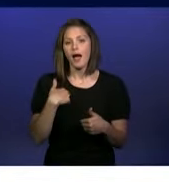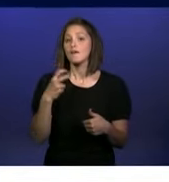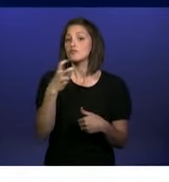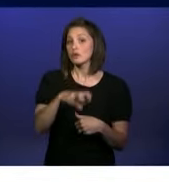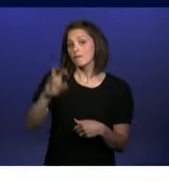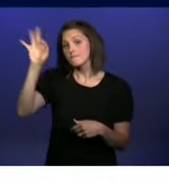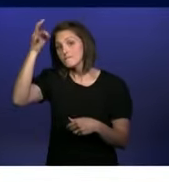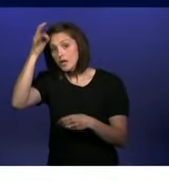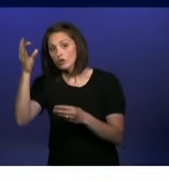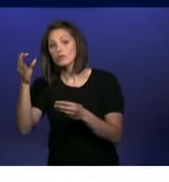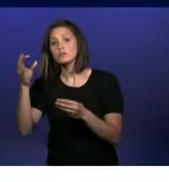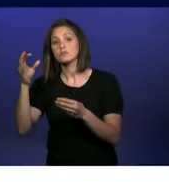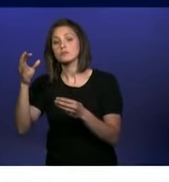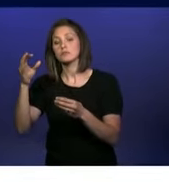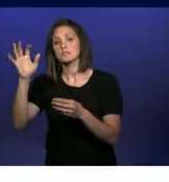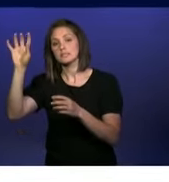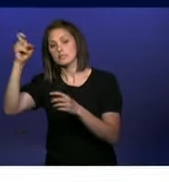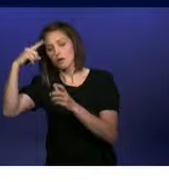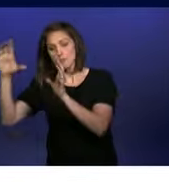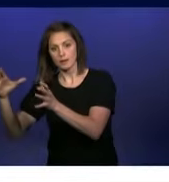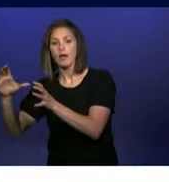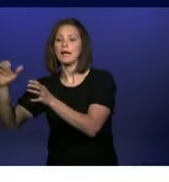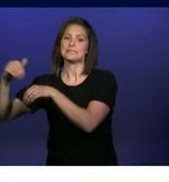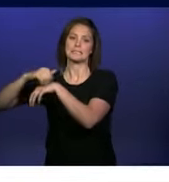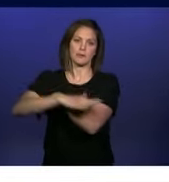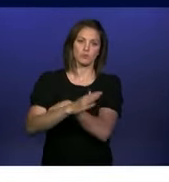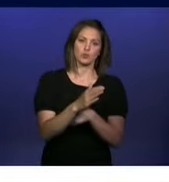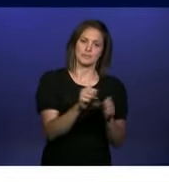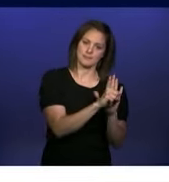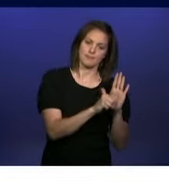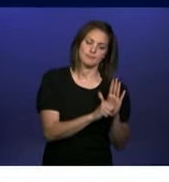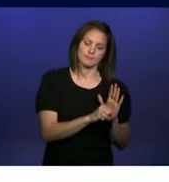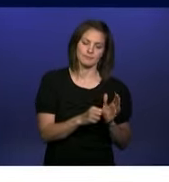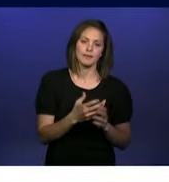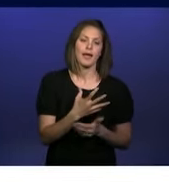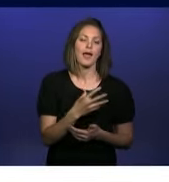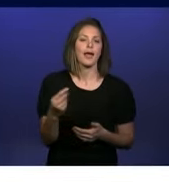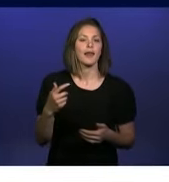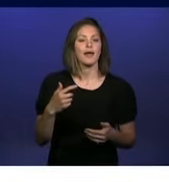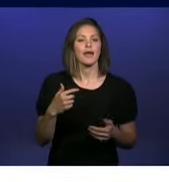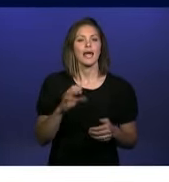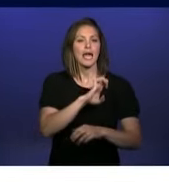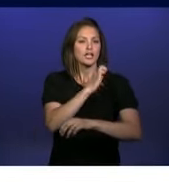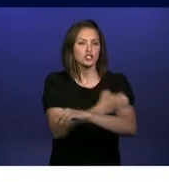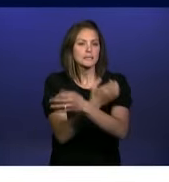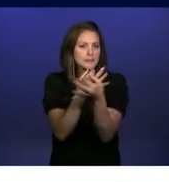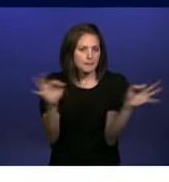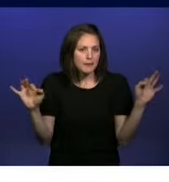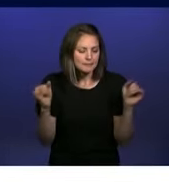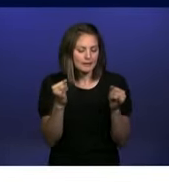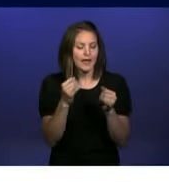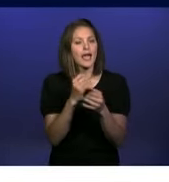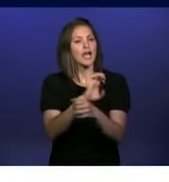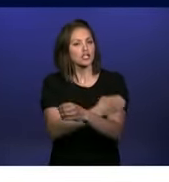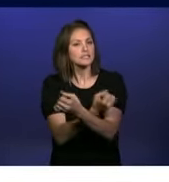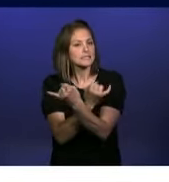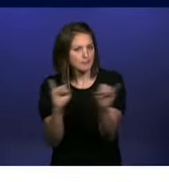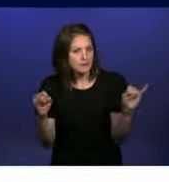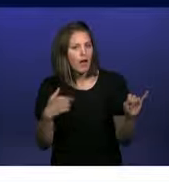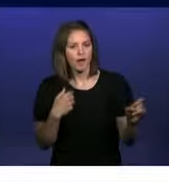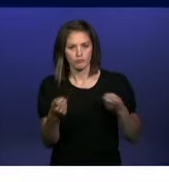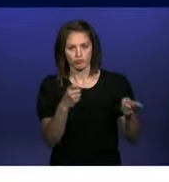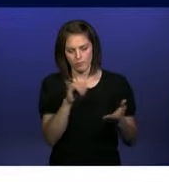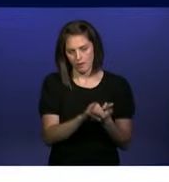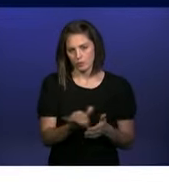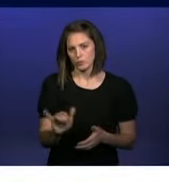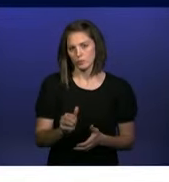in the state's history. And lastly, I've done more for energy independence and dominance in this country than anyone else in Congress. All right, thank you very much. Mr.